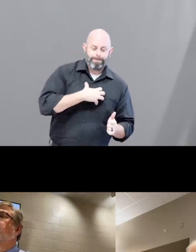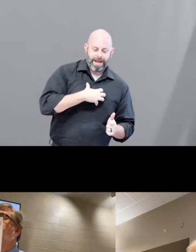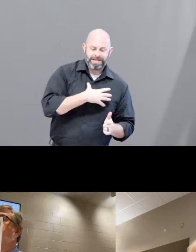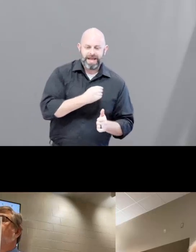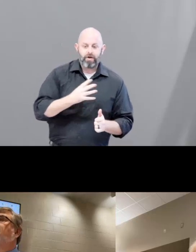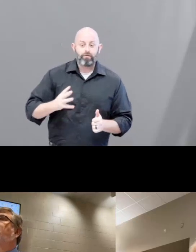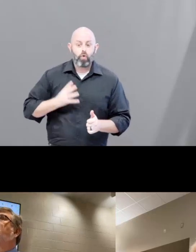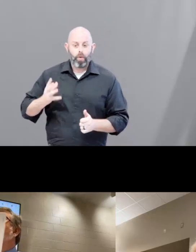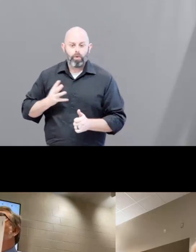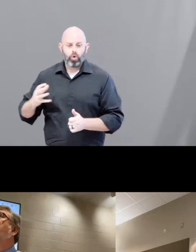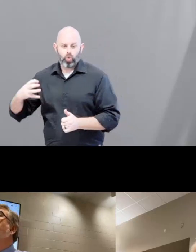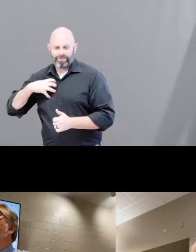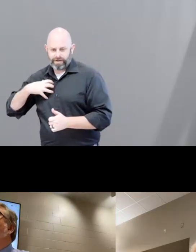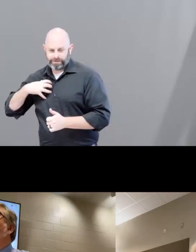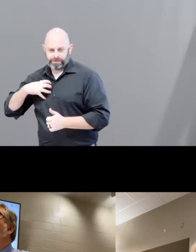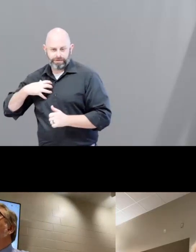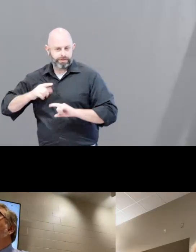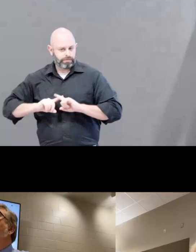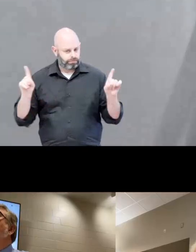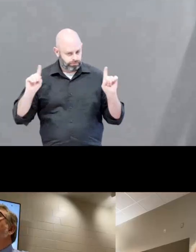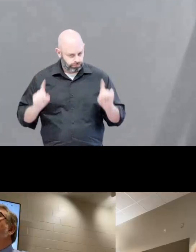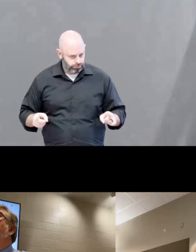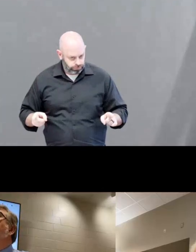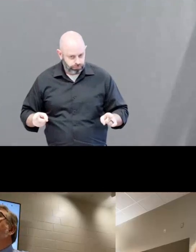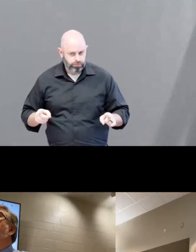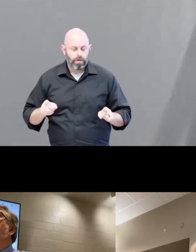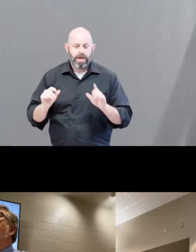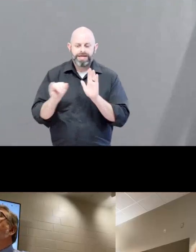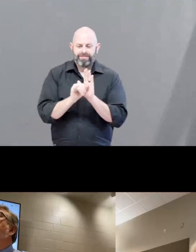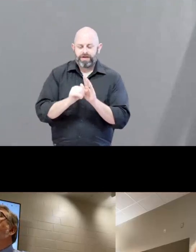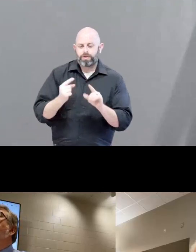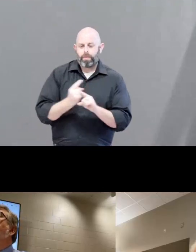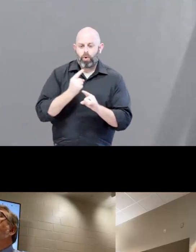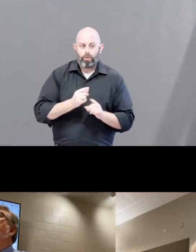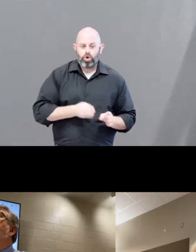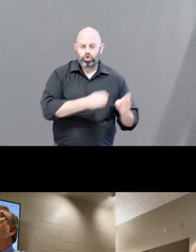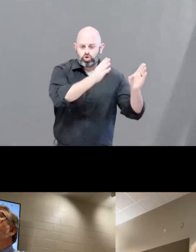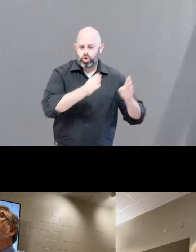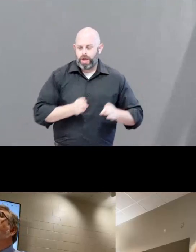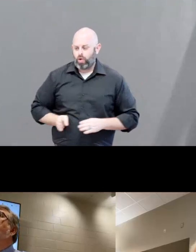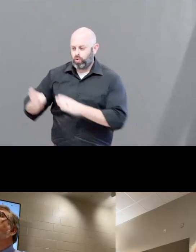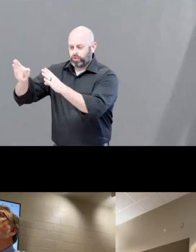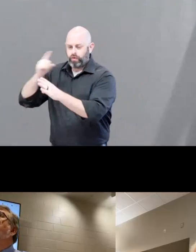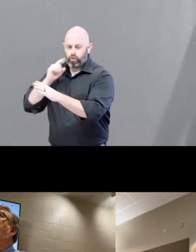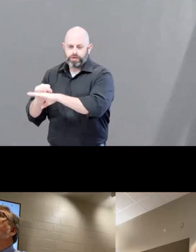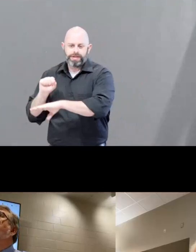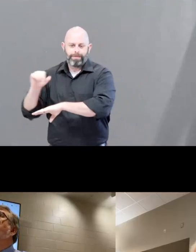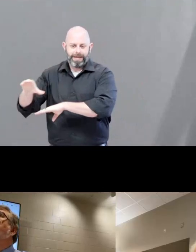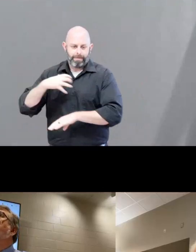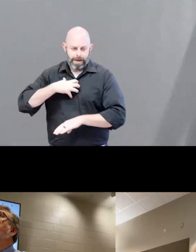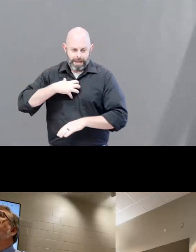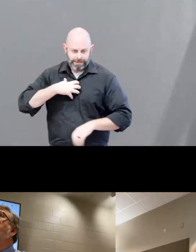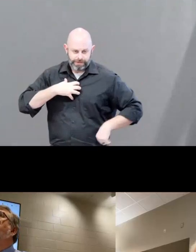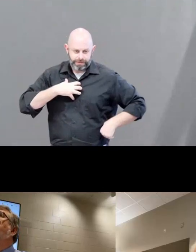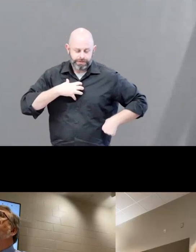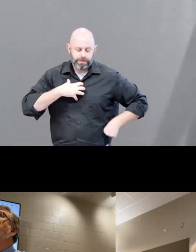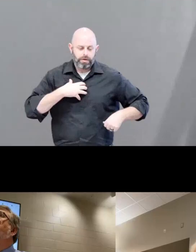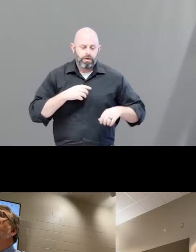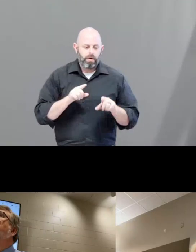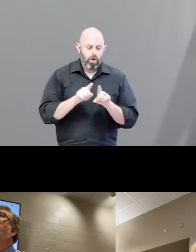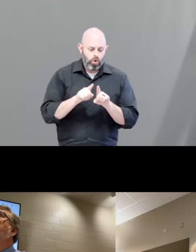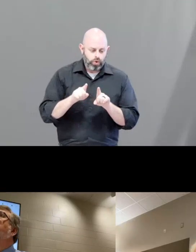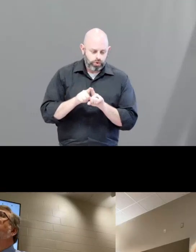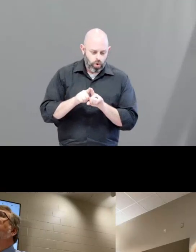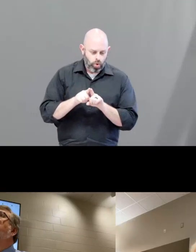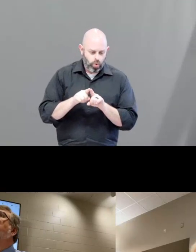formal grievances. It identifies appropriate channels for submitting complaints. It